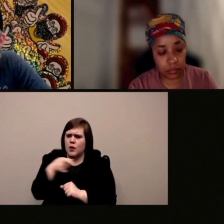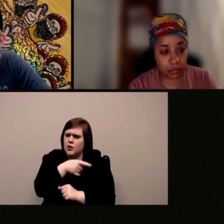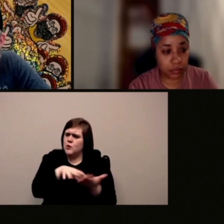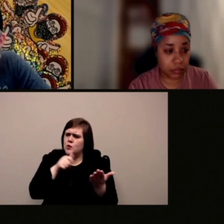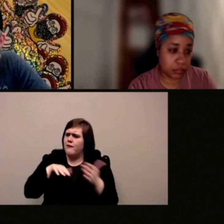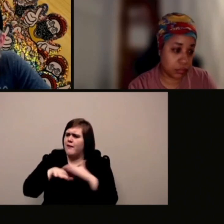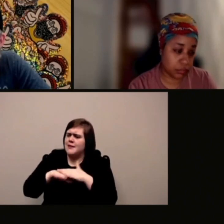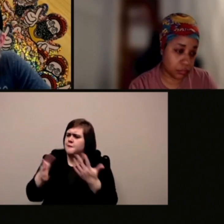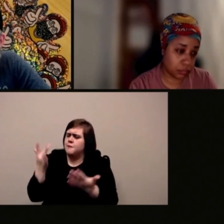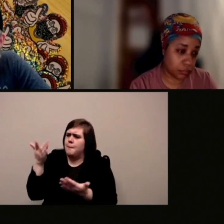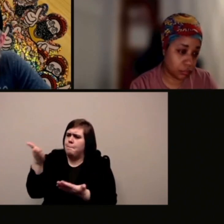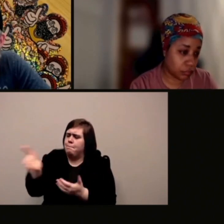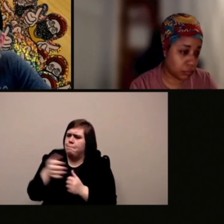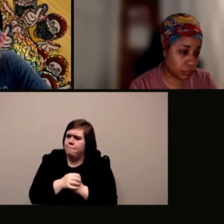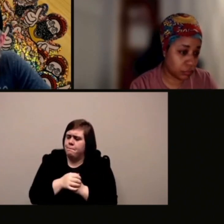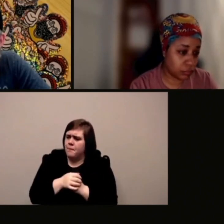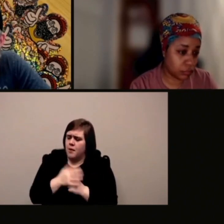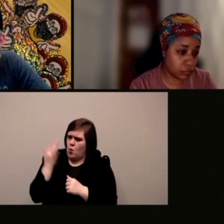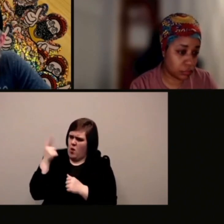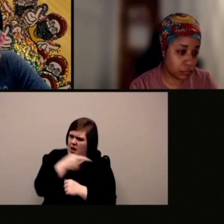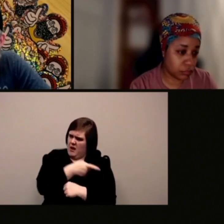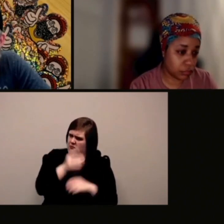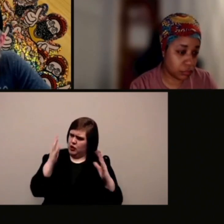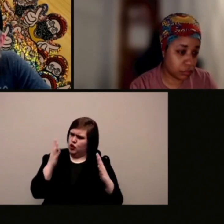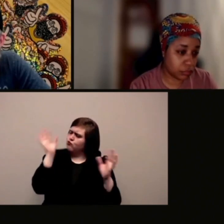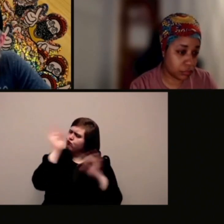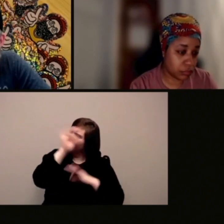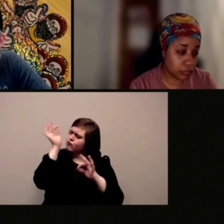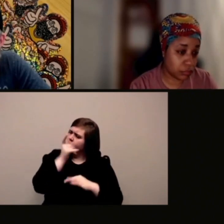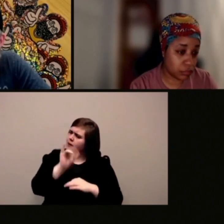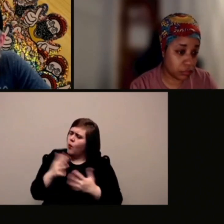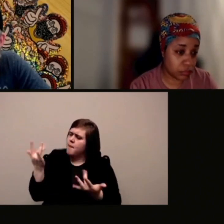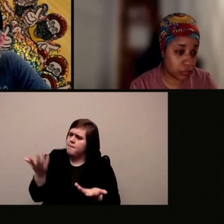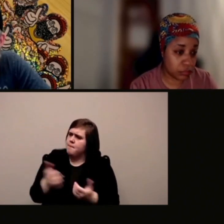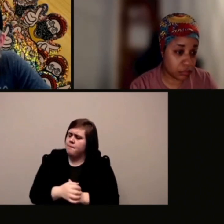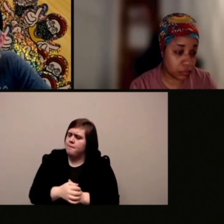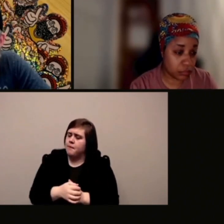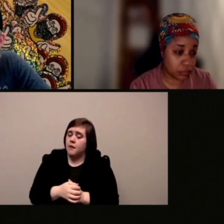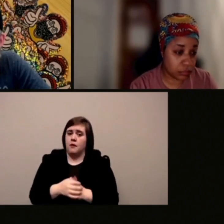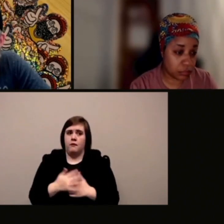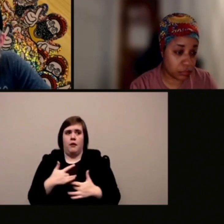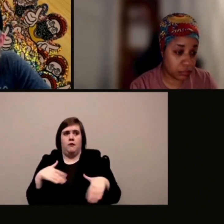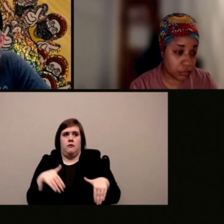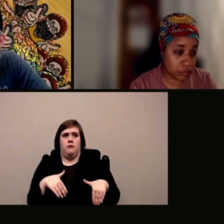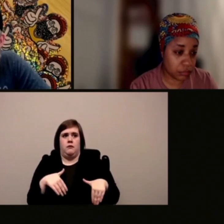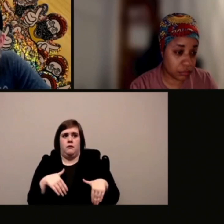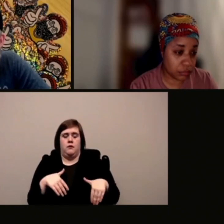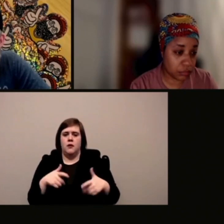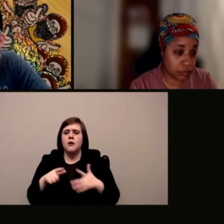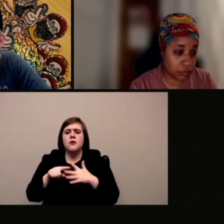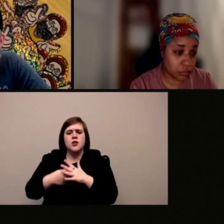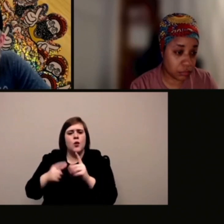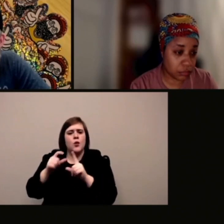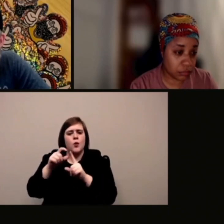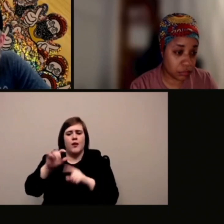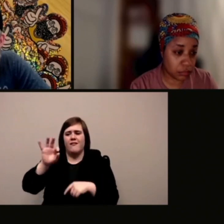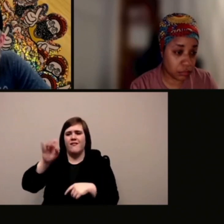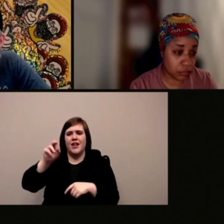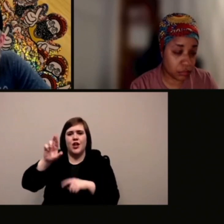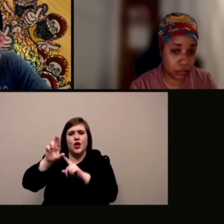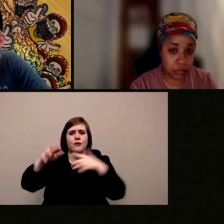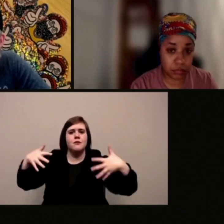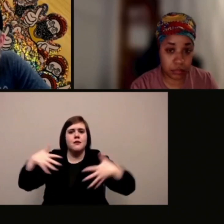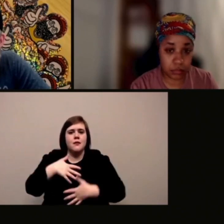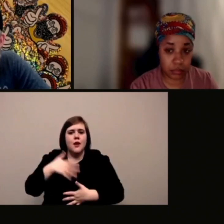this? Why do our teachers not know what this is? You want to start with the words fear. Teachers aren't doing it because they're scared of